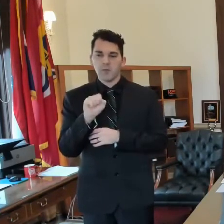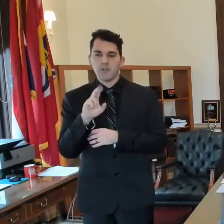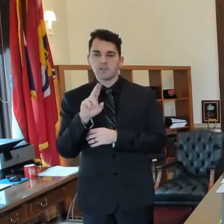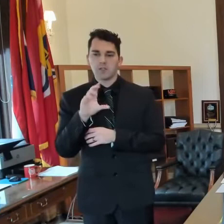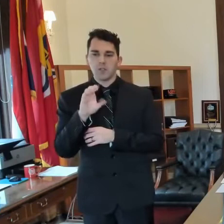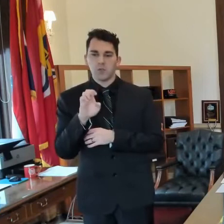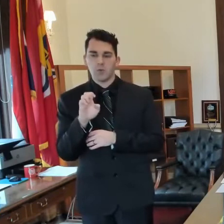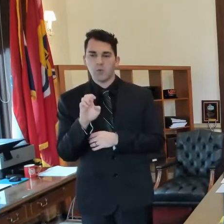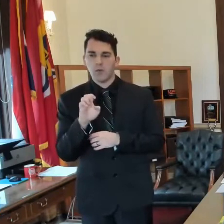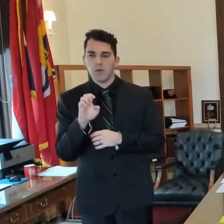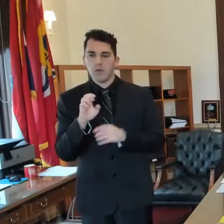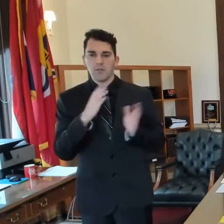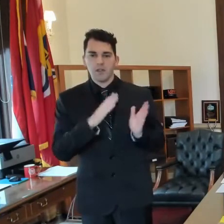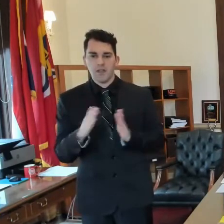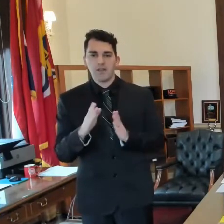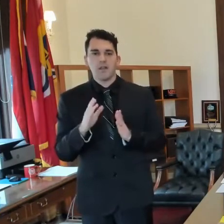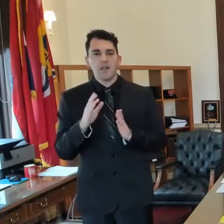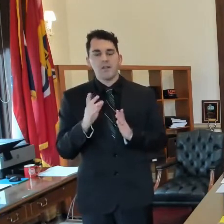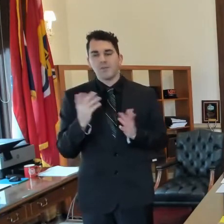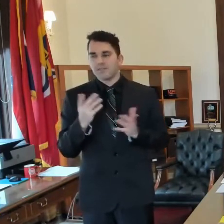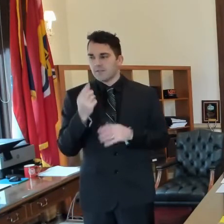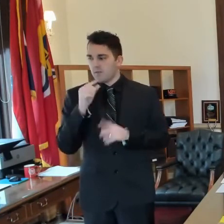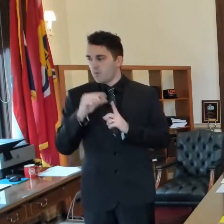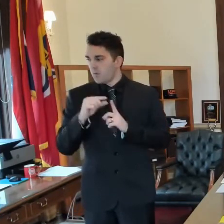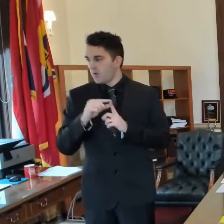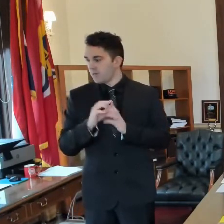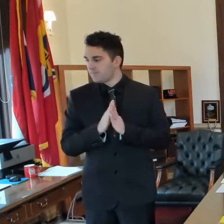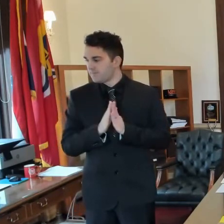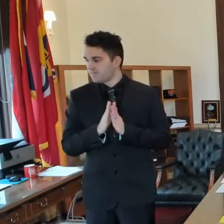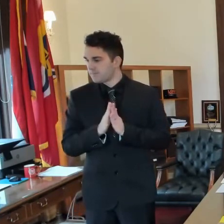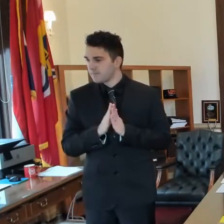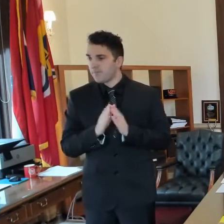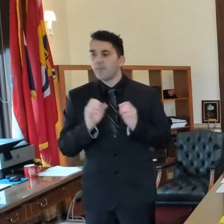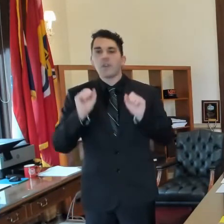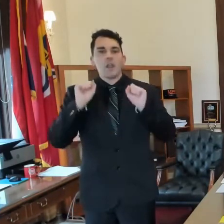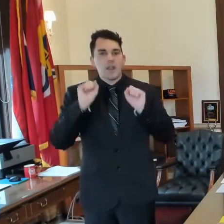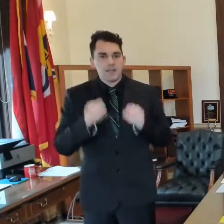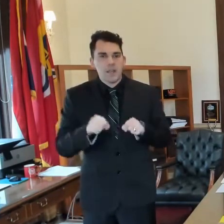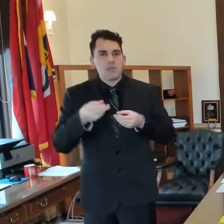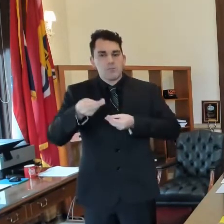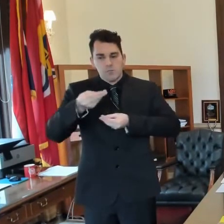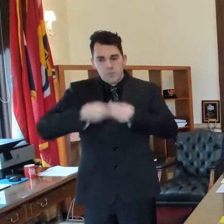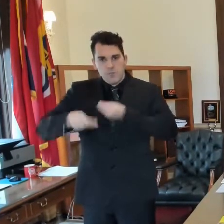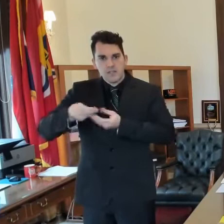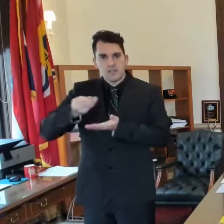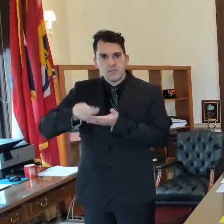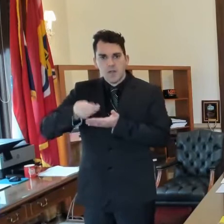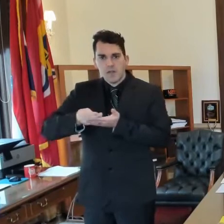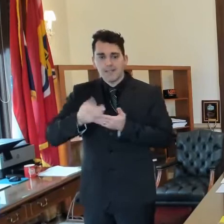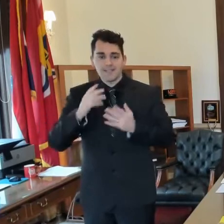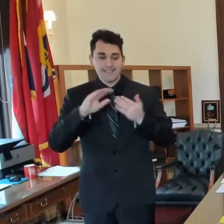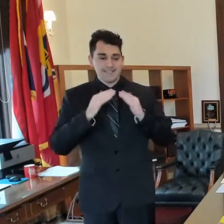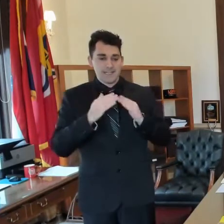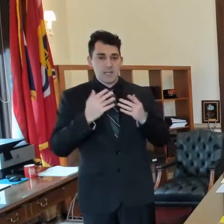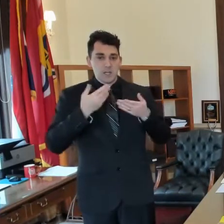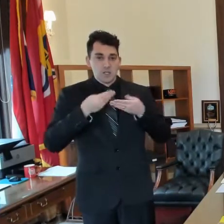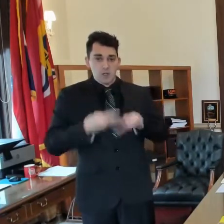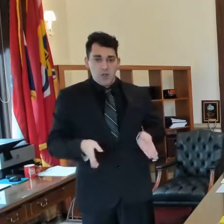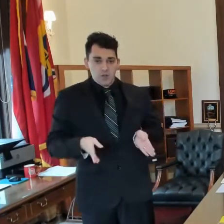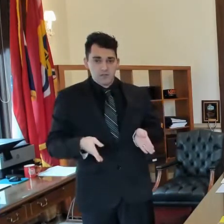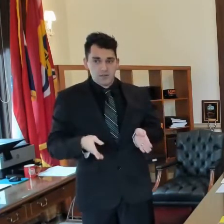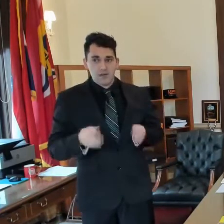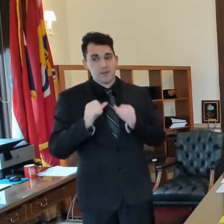the funds can be used to replace the revenue that the city has lost and it continues to lose as a result of